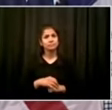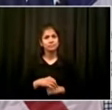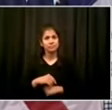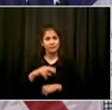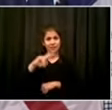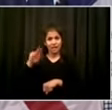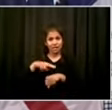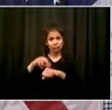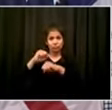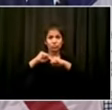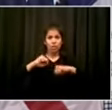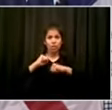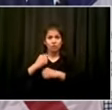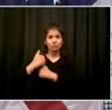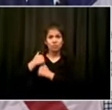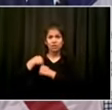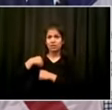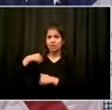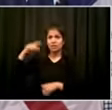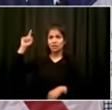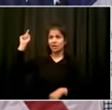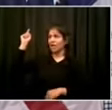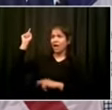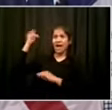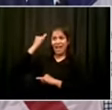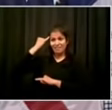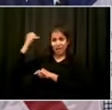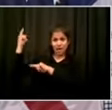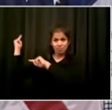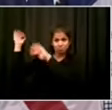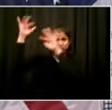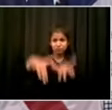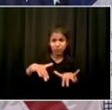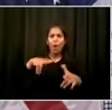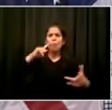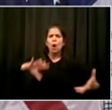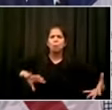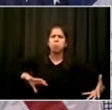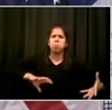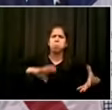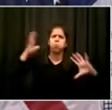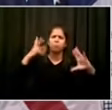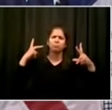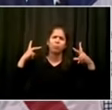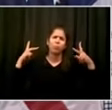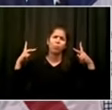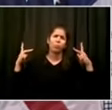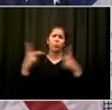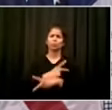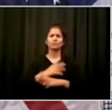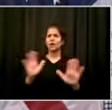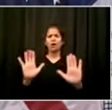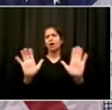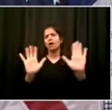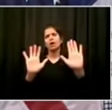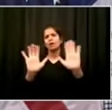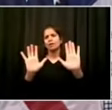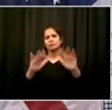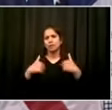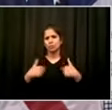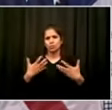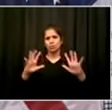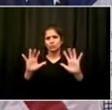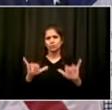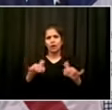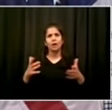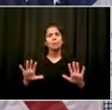week that the NYPD was going to use a restrained approach. I know there are deep concerns about specific situations, and I respect